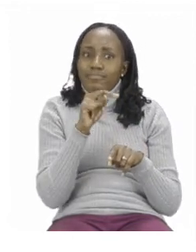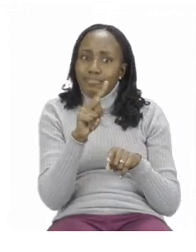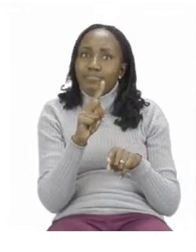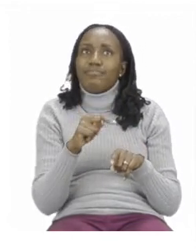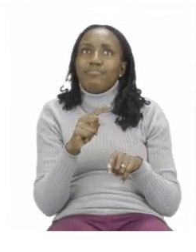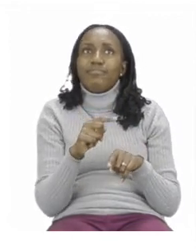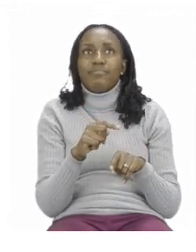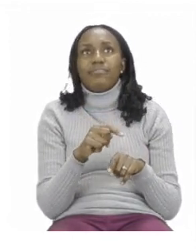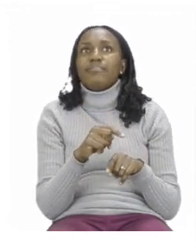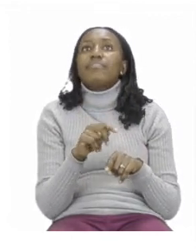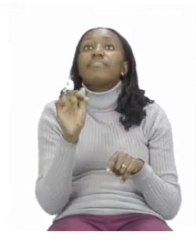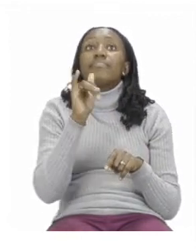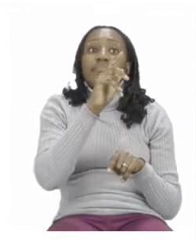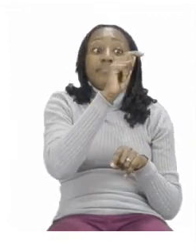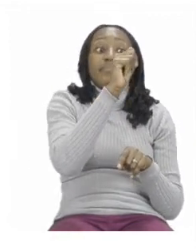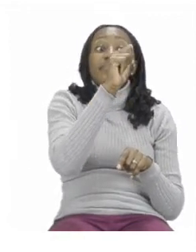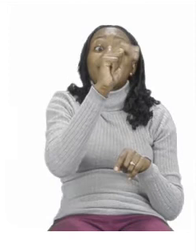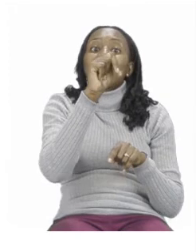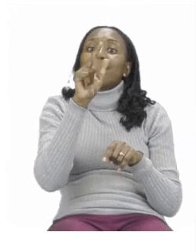are tan,